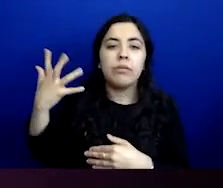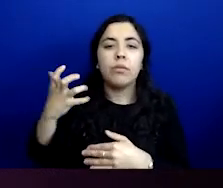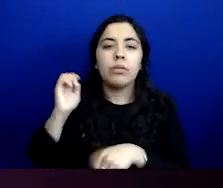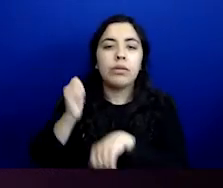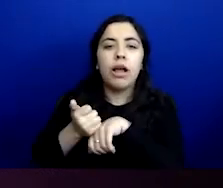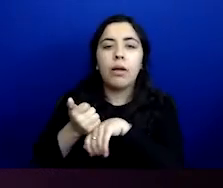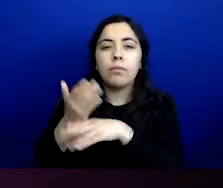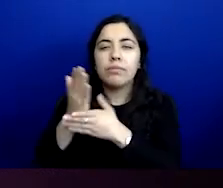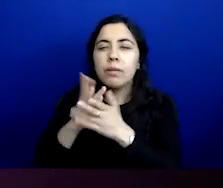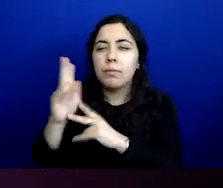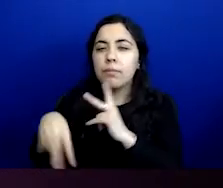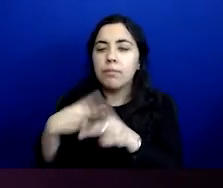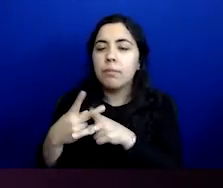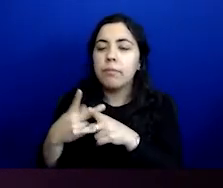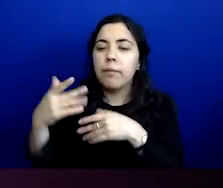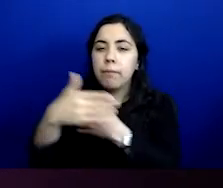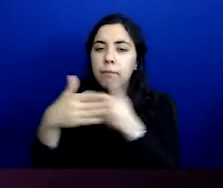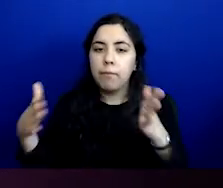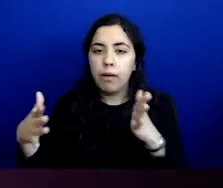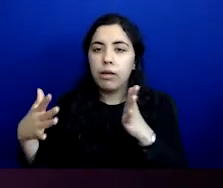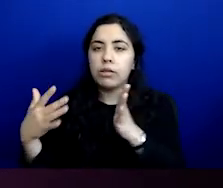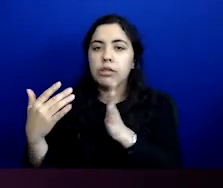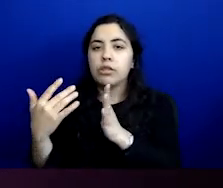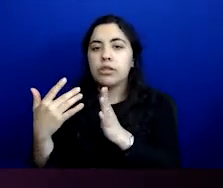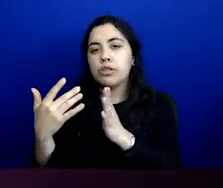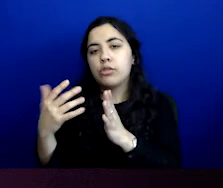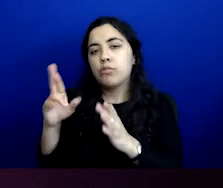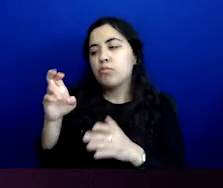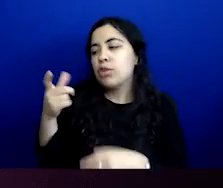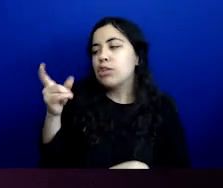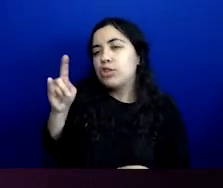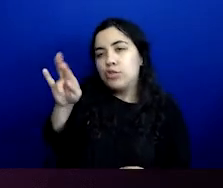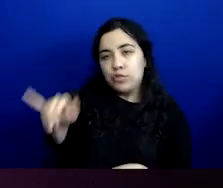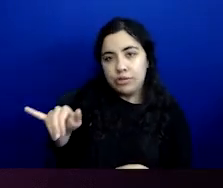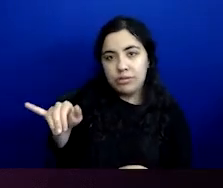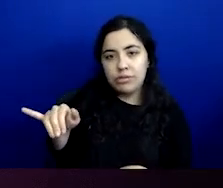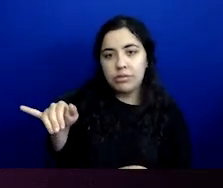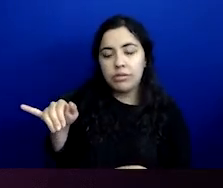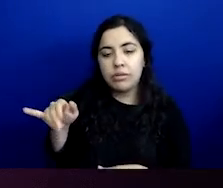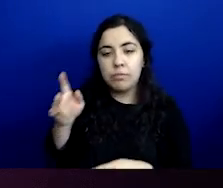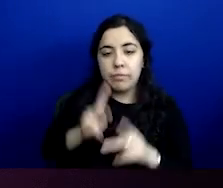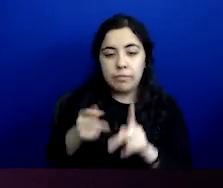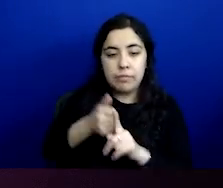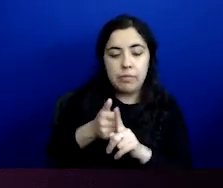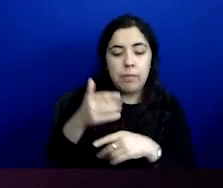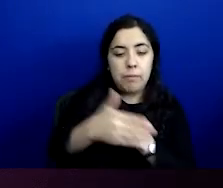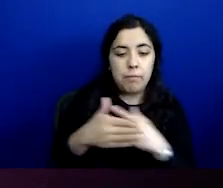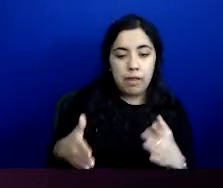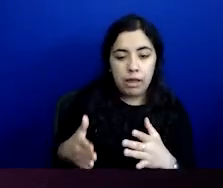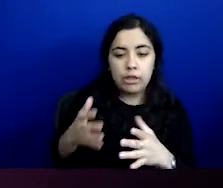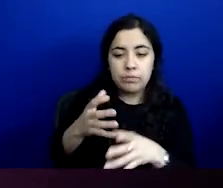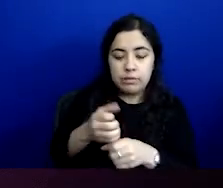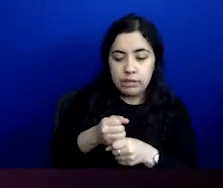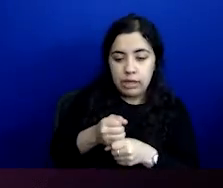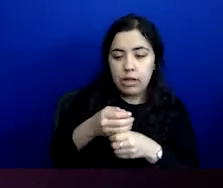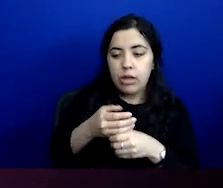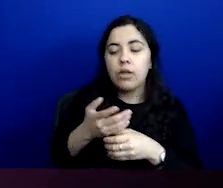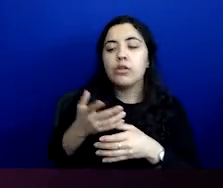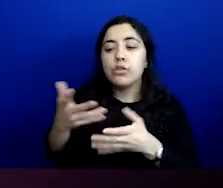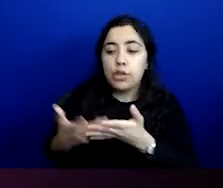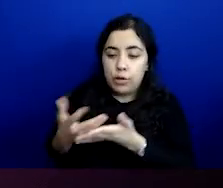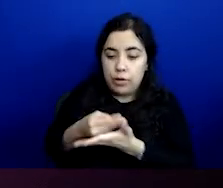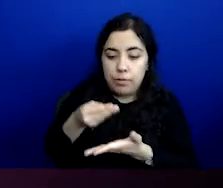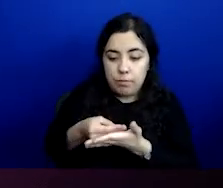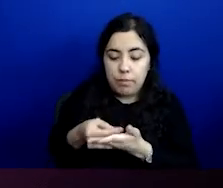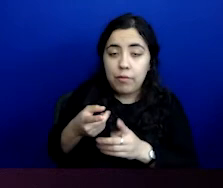registry where there is some type of incentive that allows package maintainers and open source contributors to earn money from